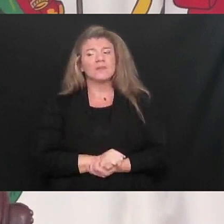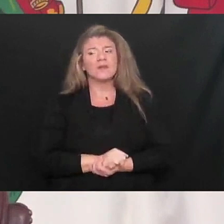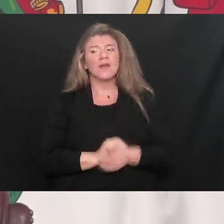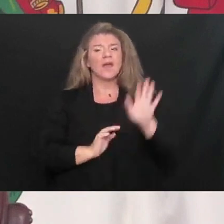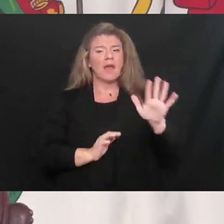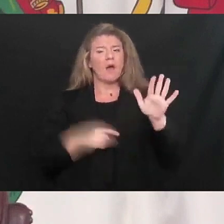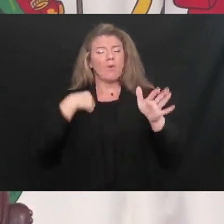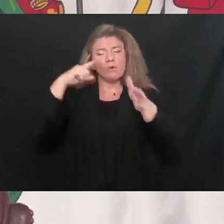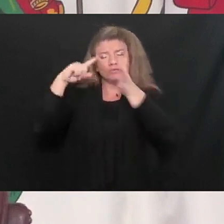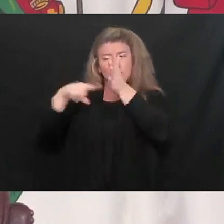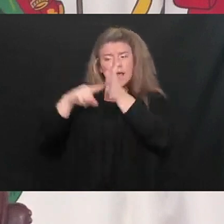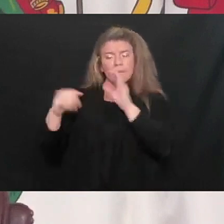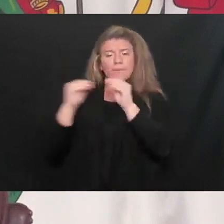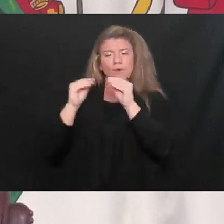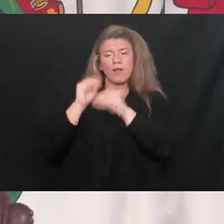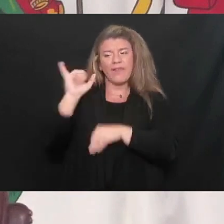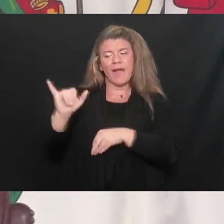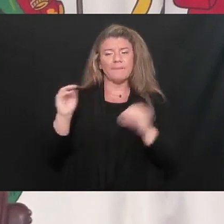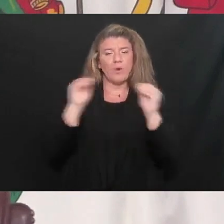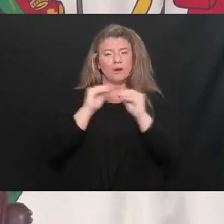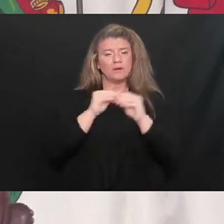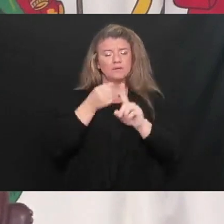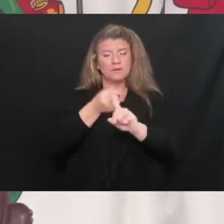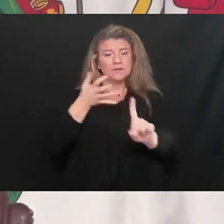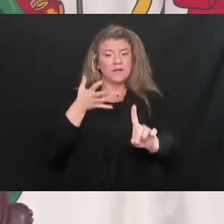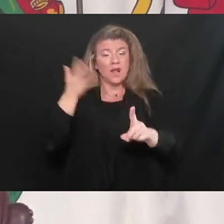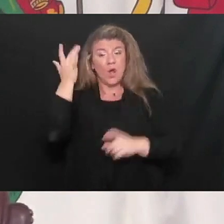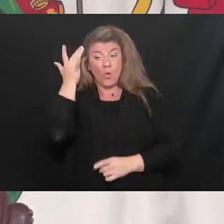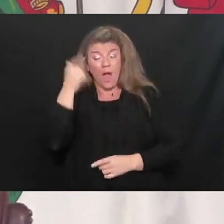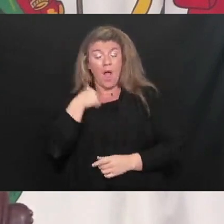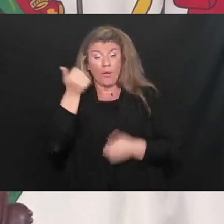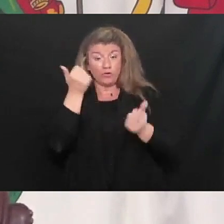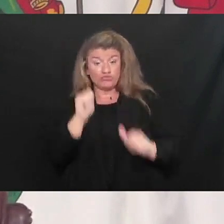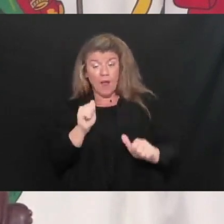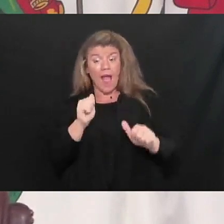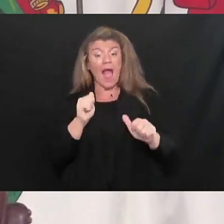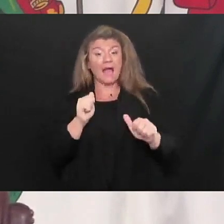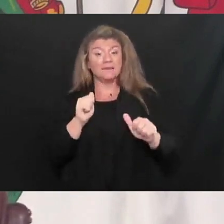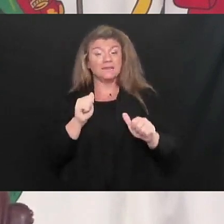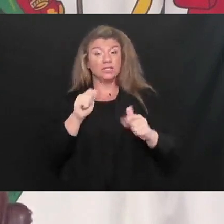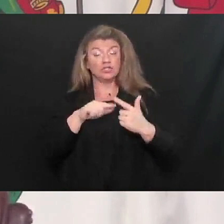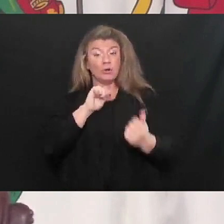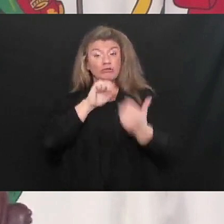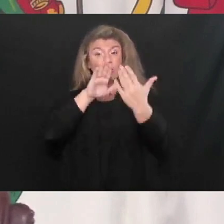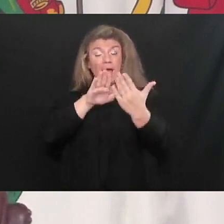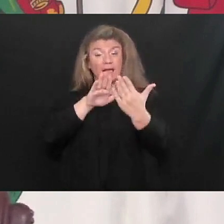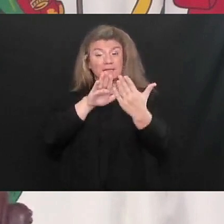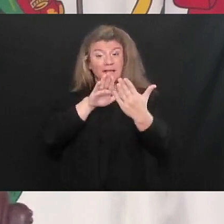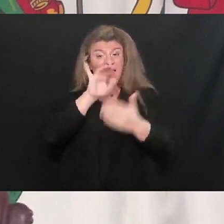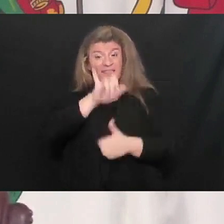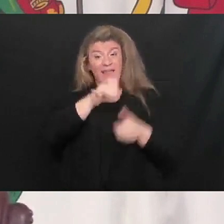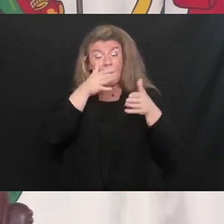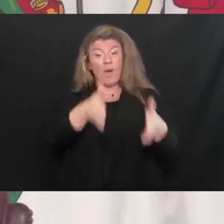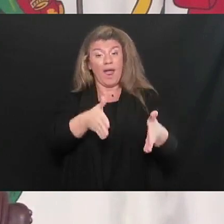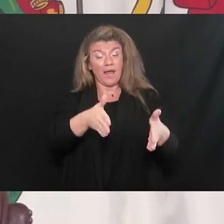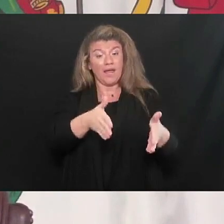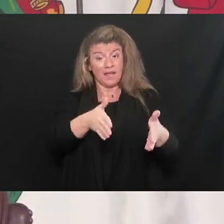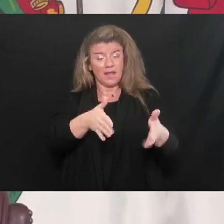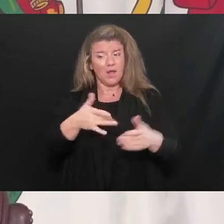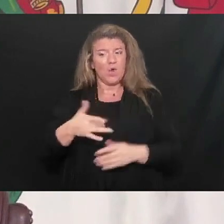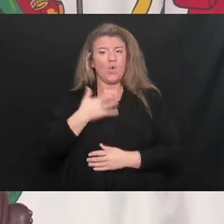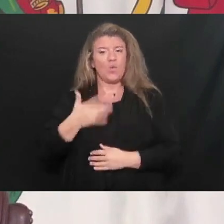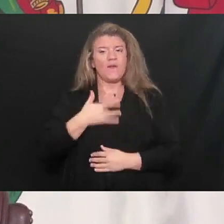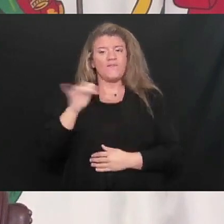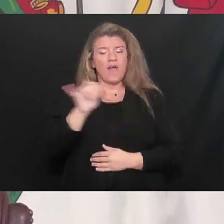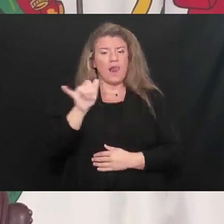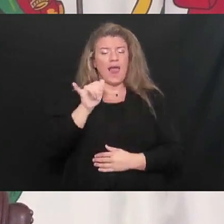let us check into that a little bit more, because we've tried basically to address this way, that we felt like